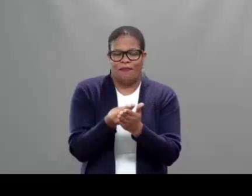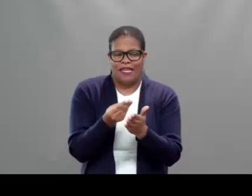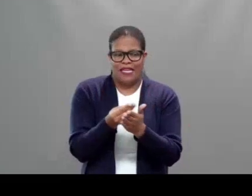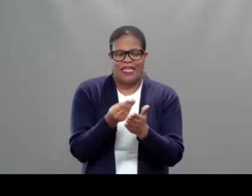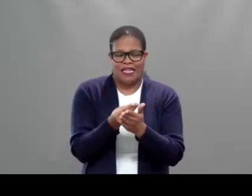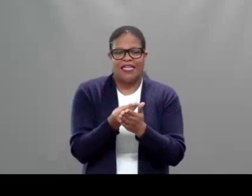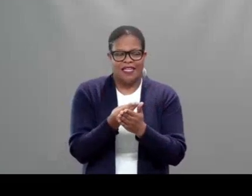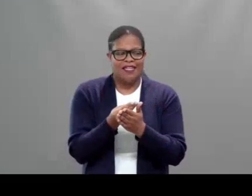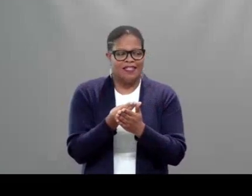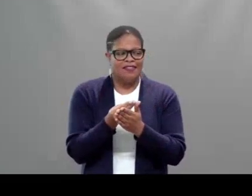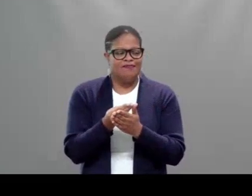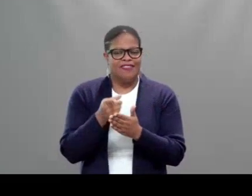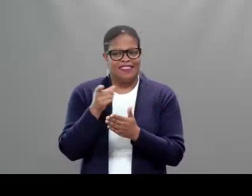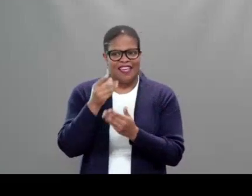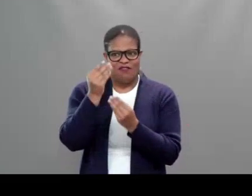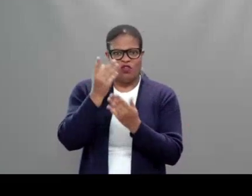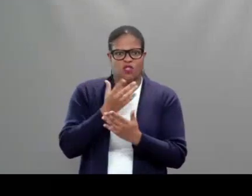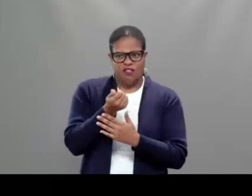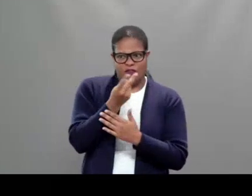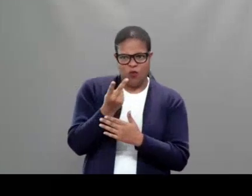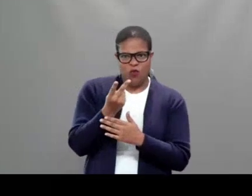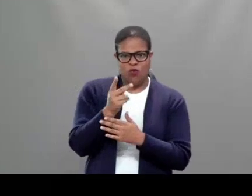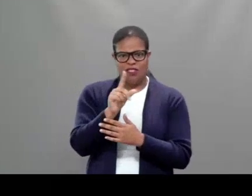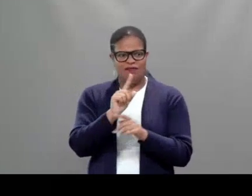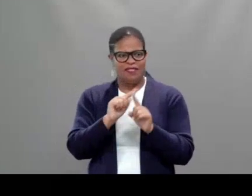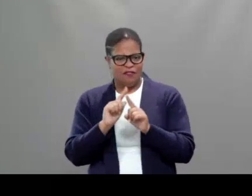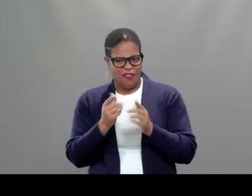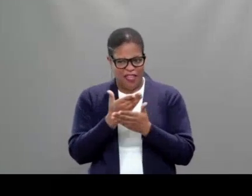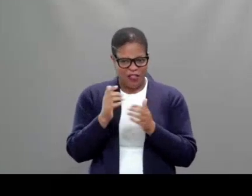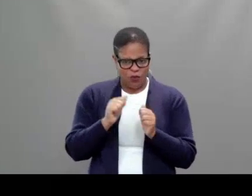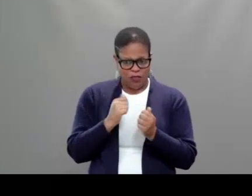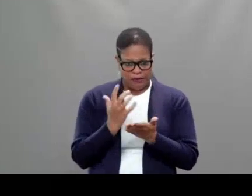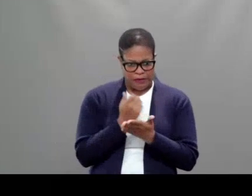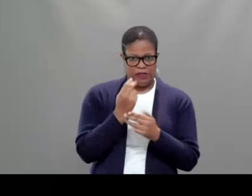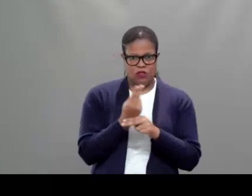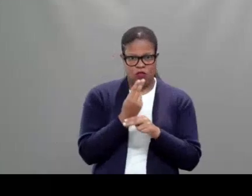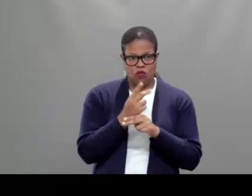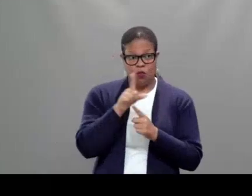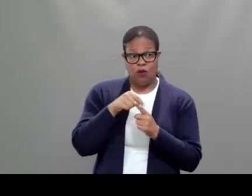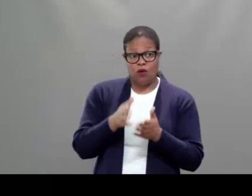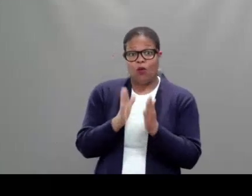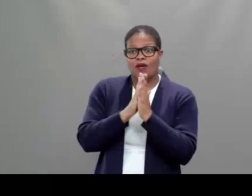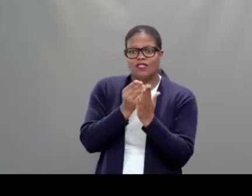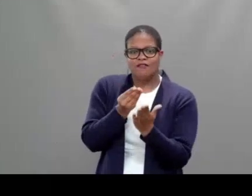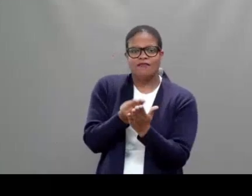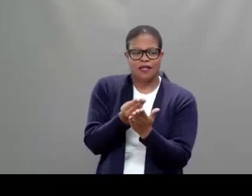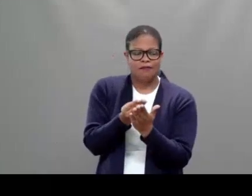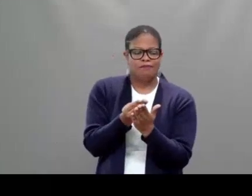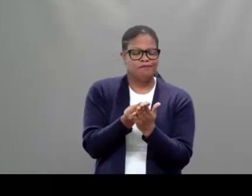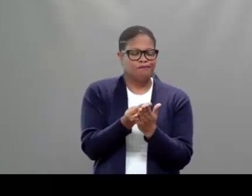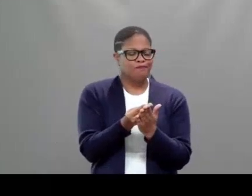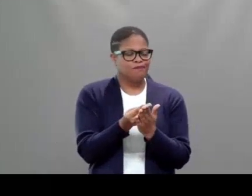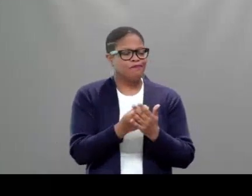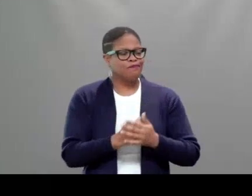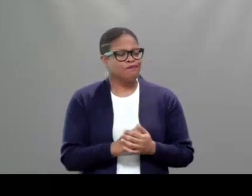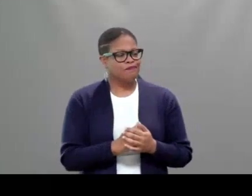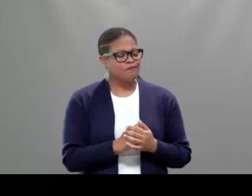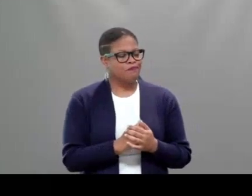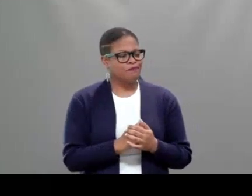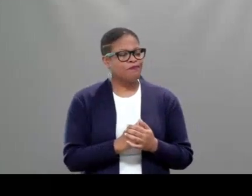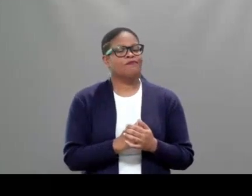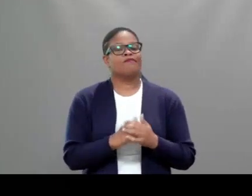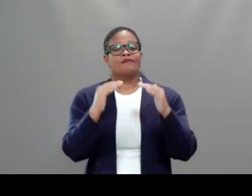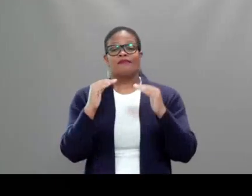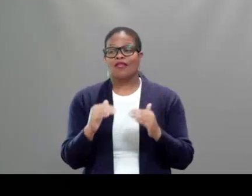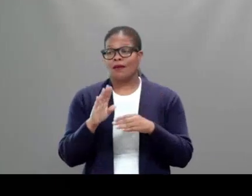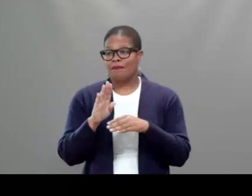because they have, told us a few little tricks to use when requesting funding. So. Then